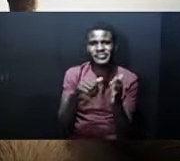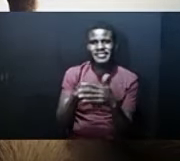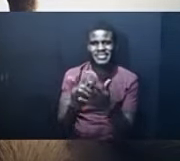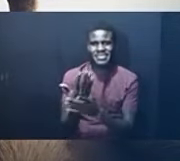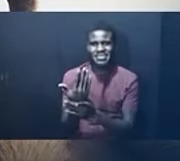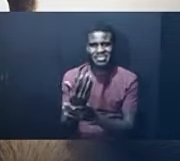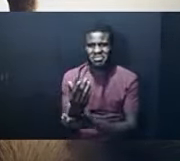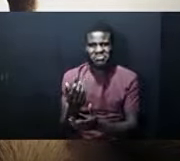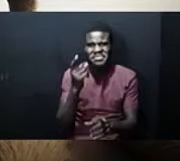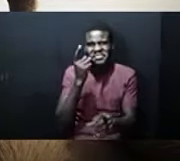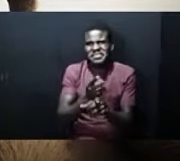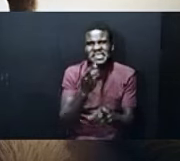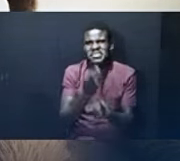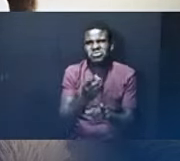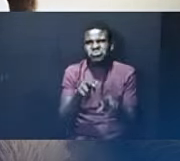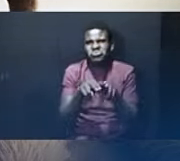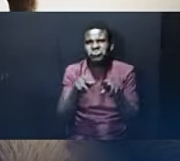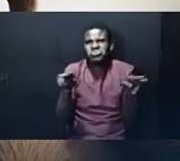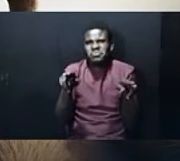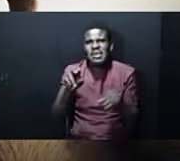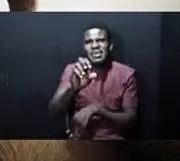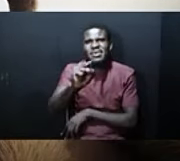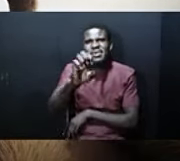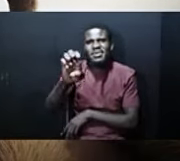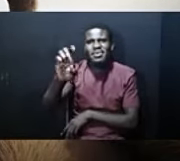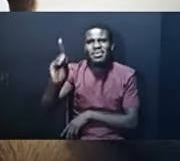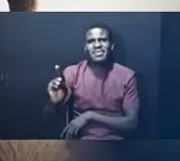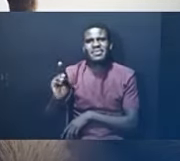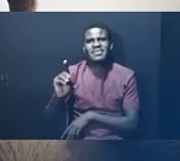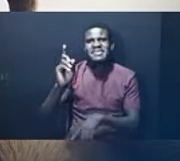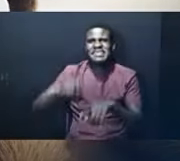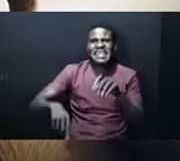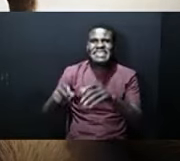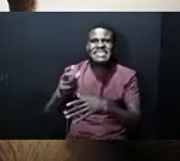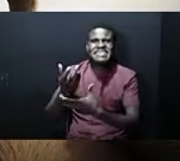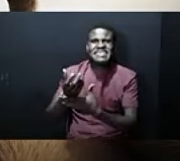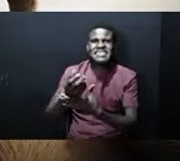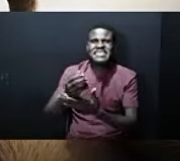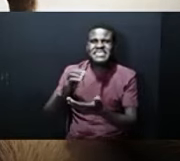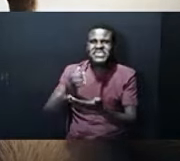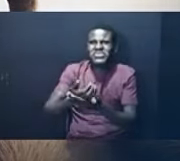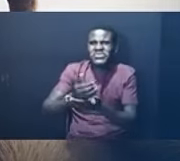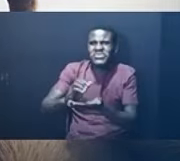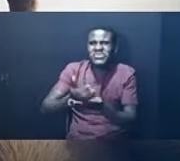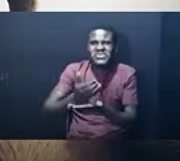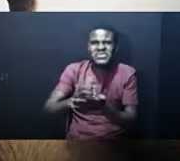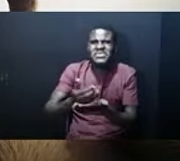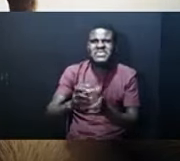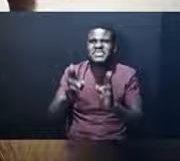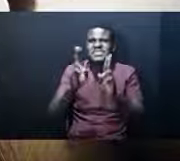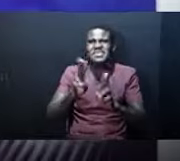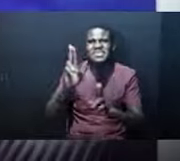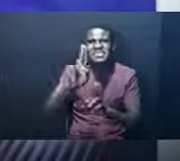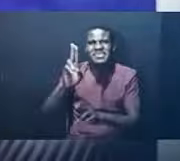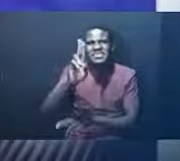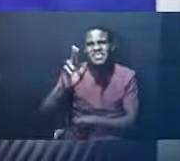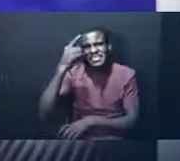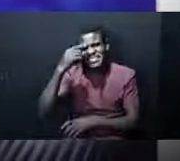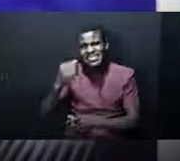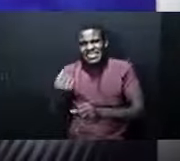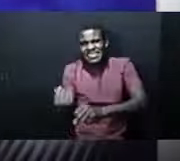it is just seed. You can boil it and cook it, use it for banku. Just